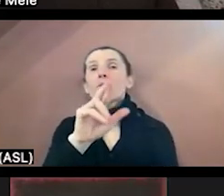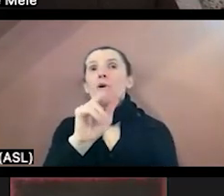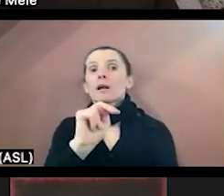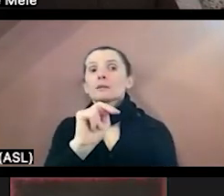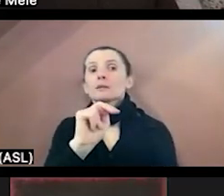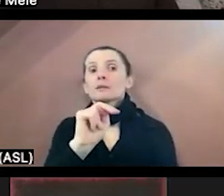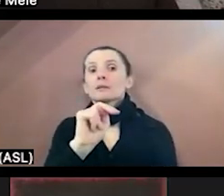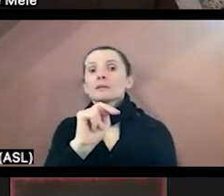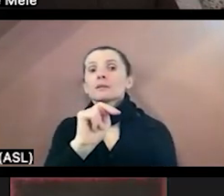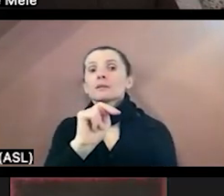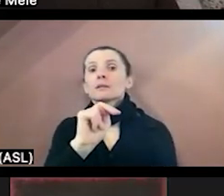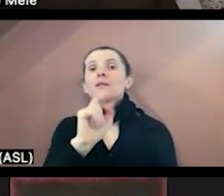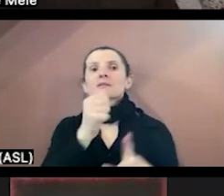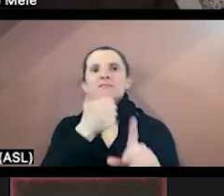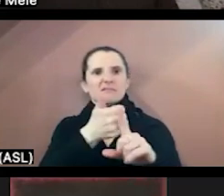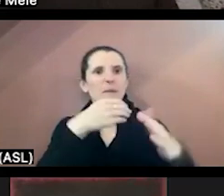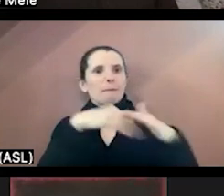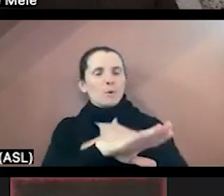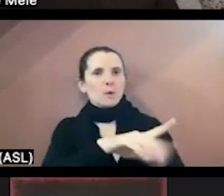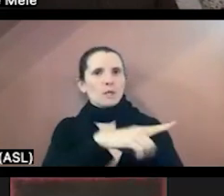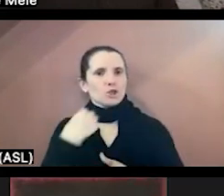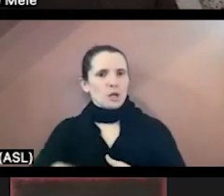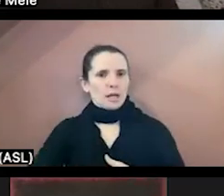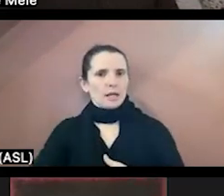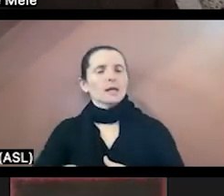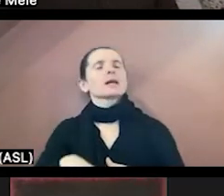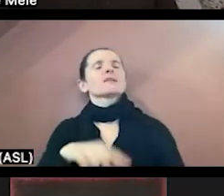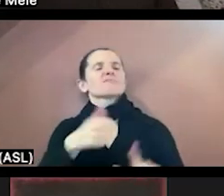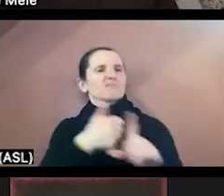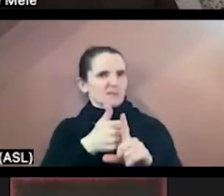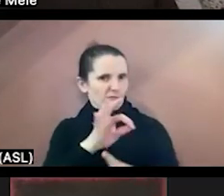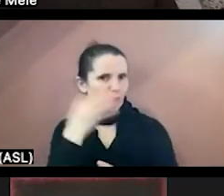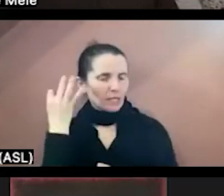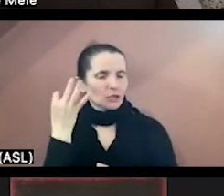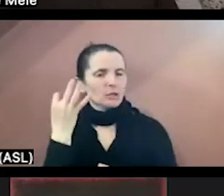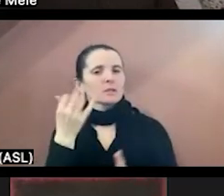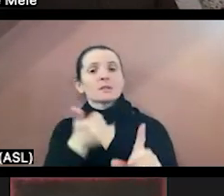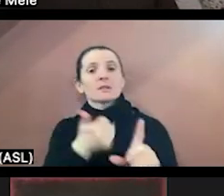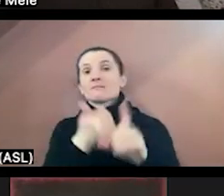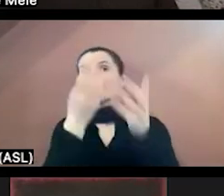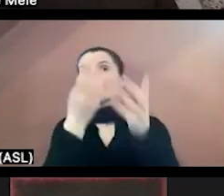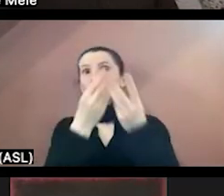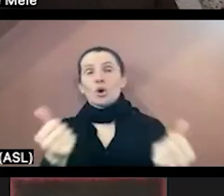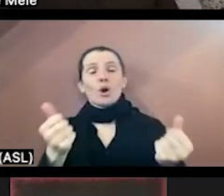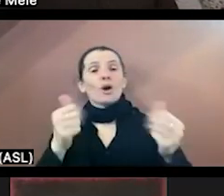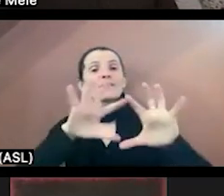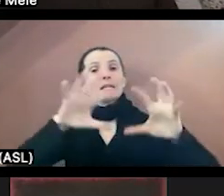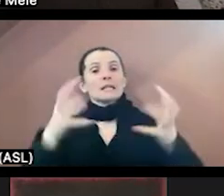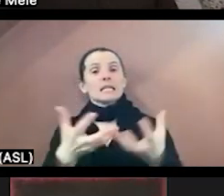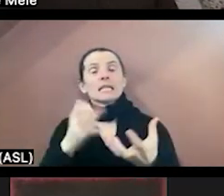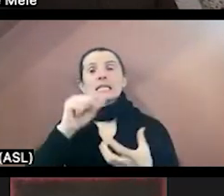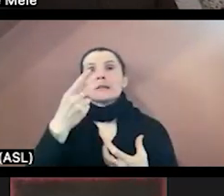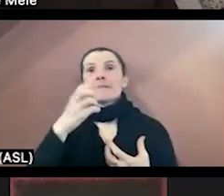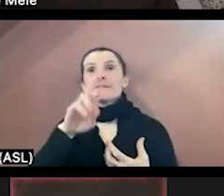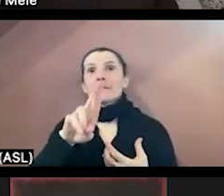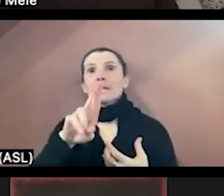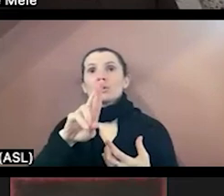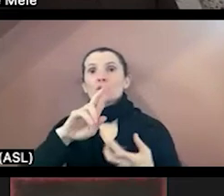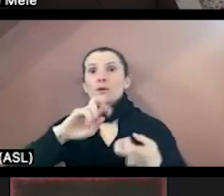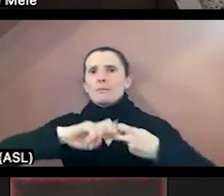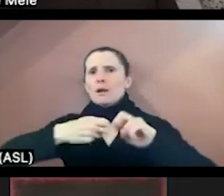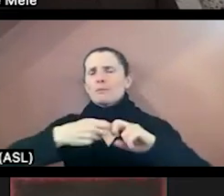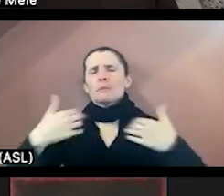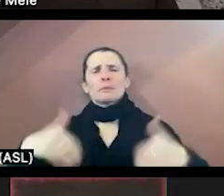French mathematician who solved the inversion of the sphere problem in the most elegant way in